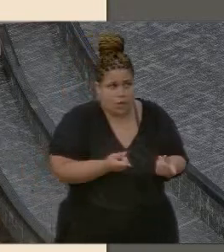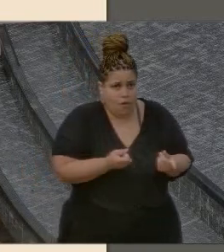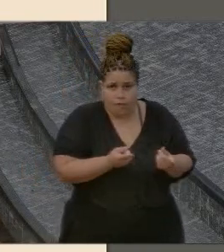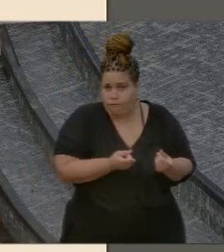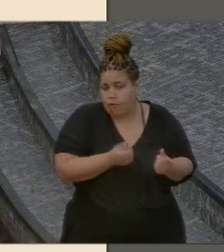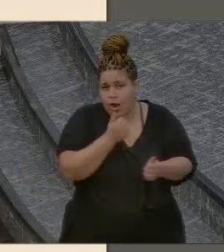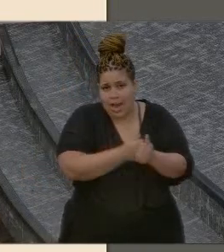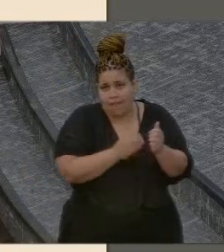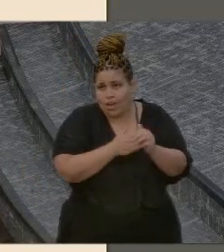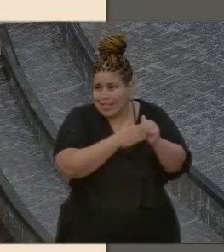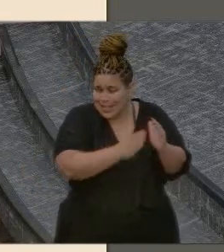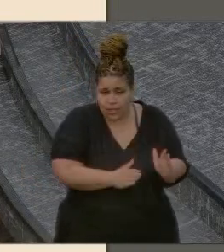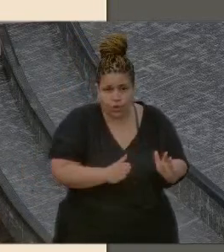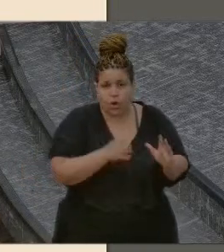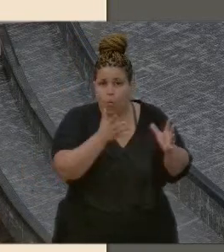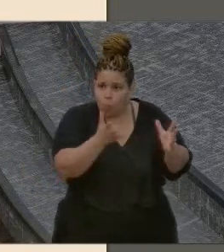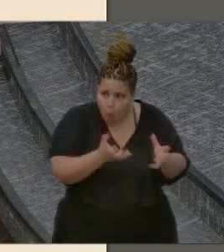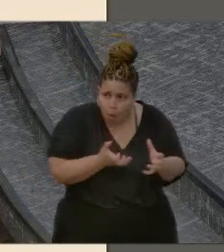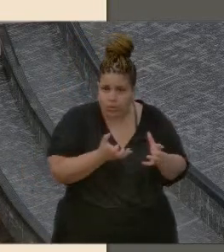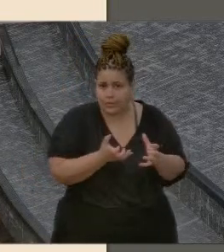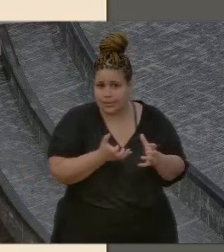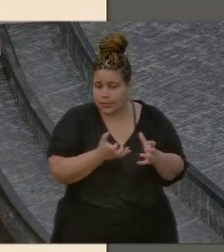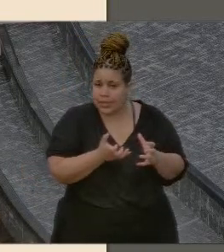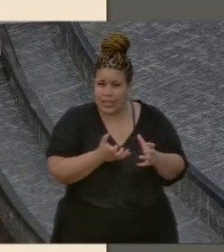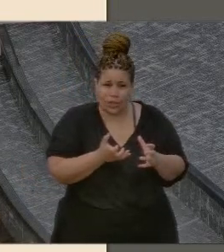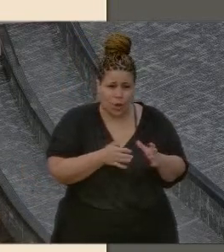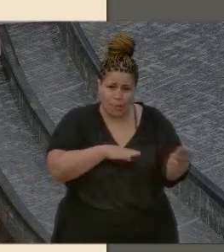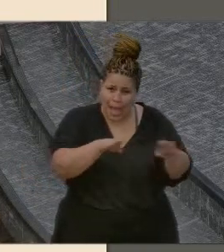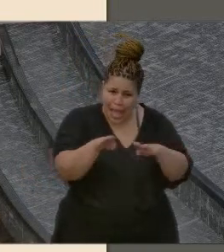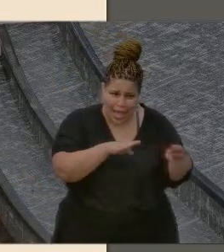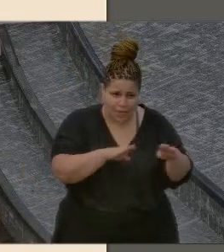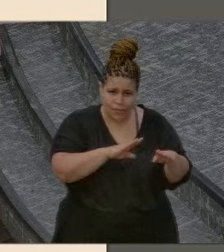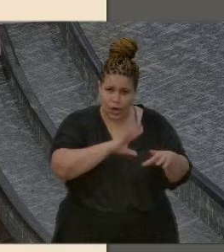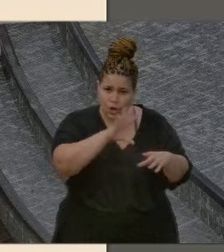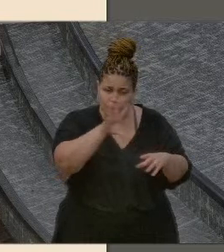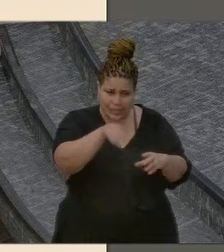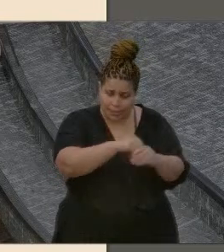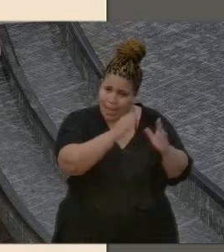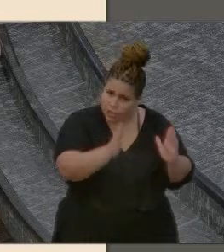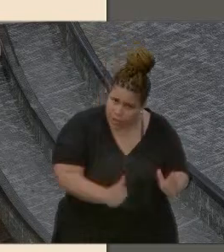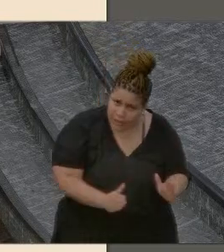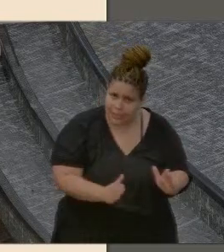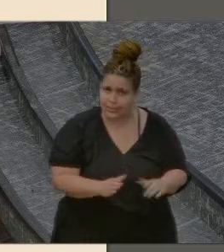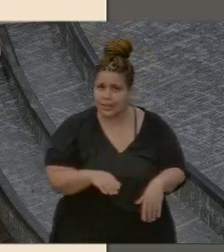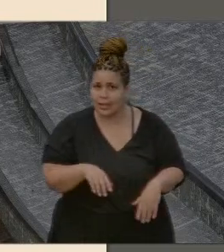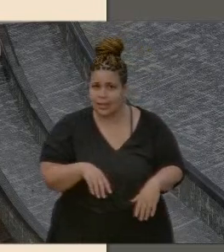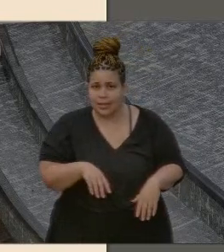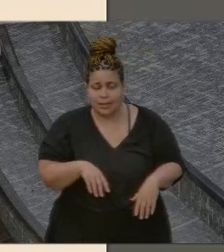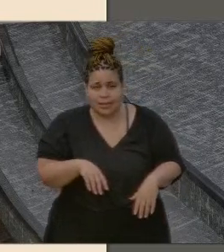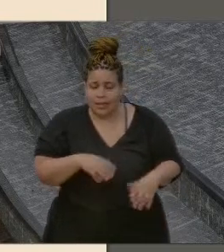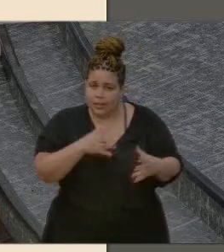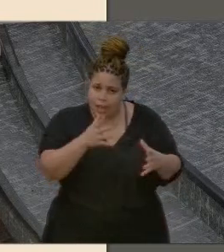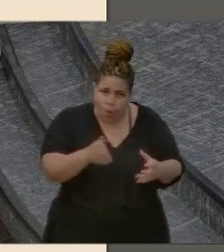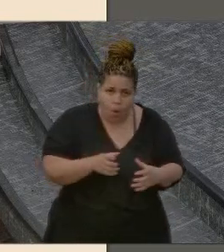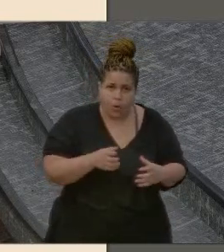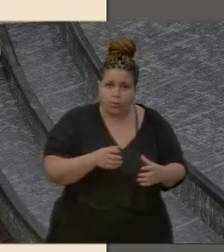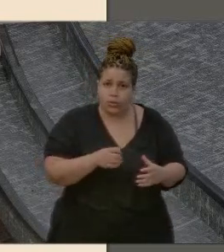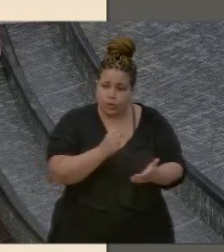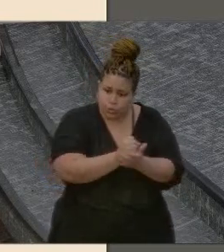on their wish list. So they want behavior specialists, they want social workers. These support